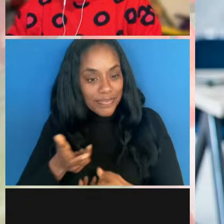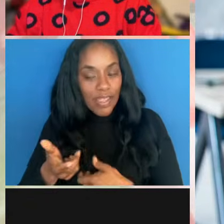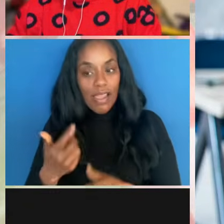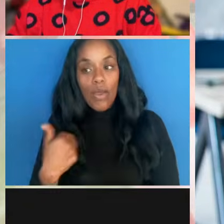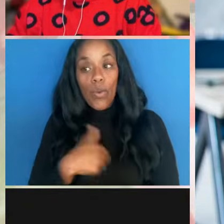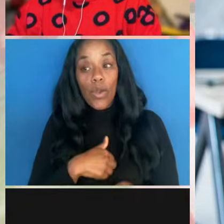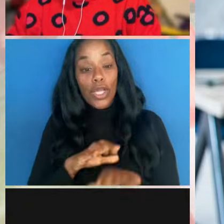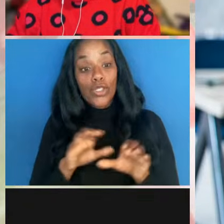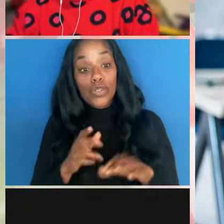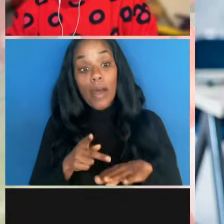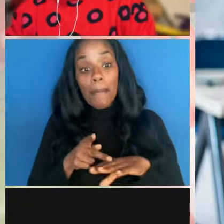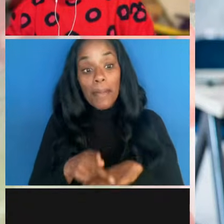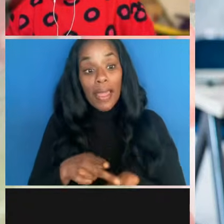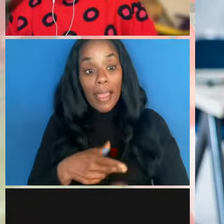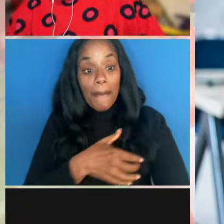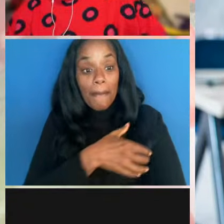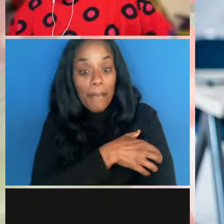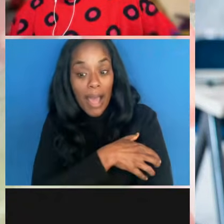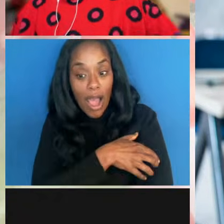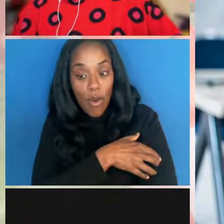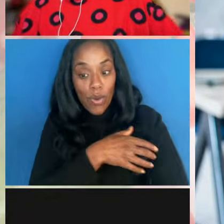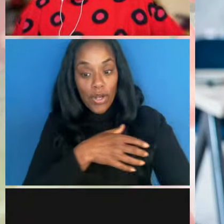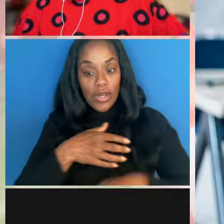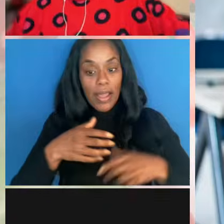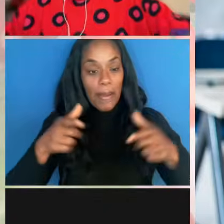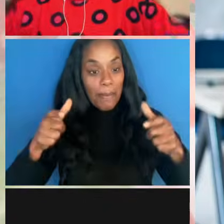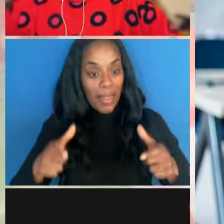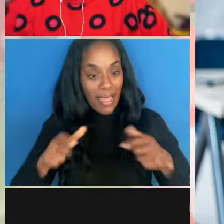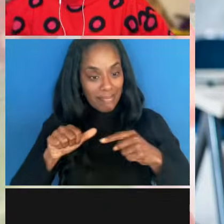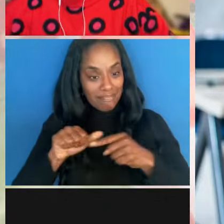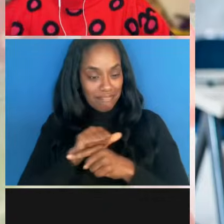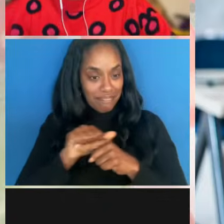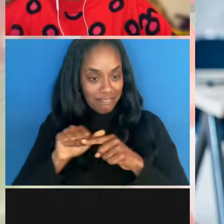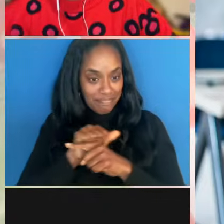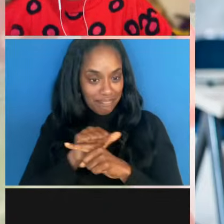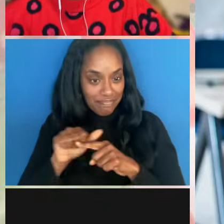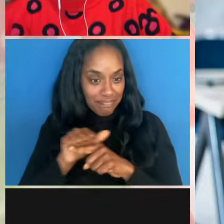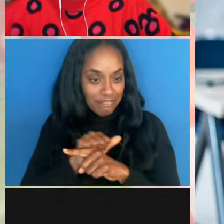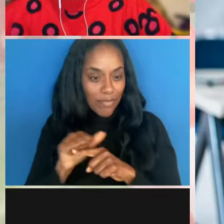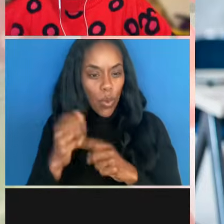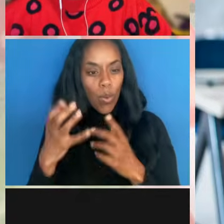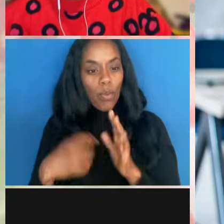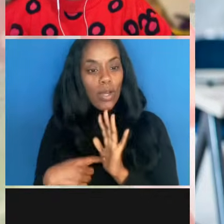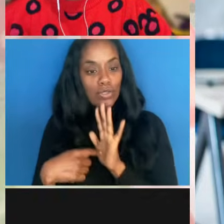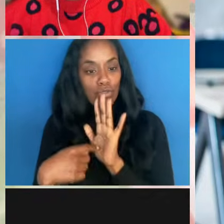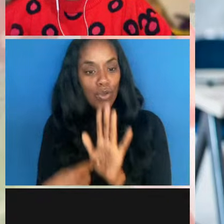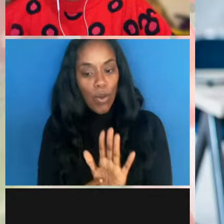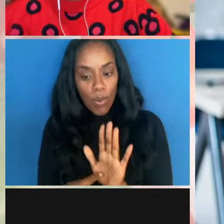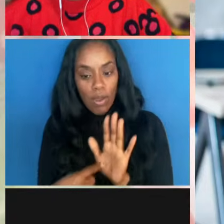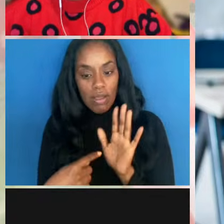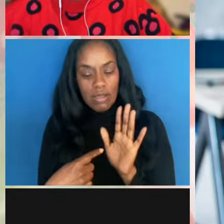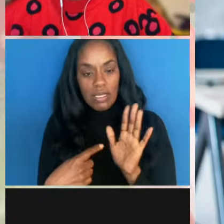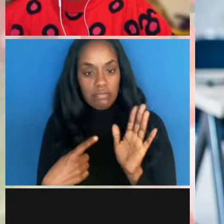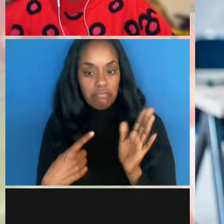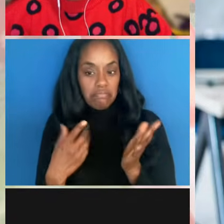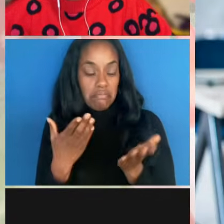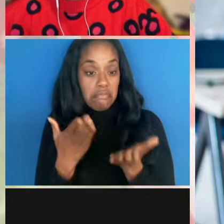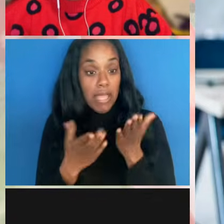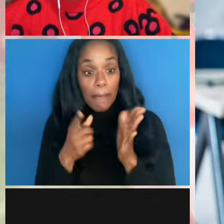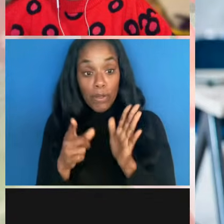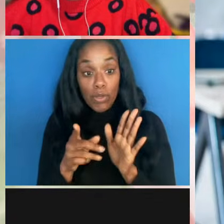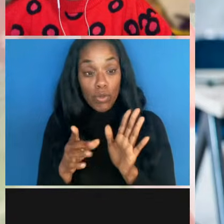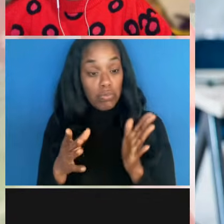a plant-powered plates exercise. So we want to illustrate that just because you choose